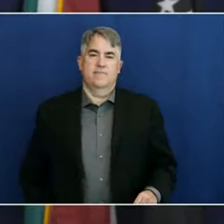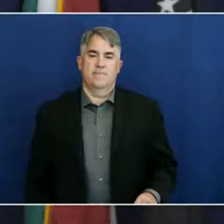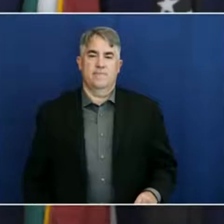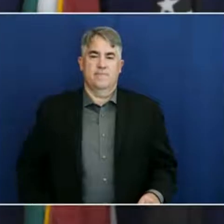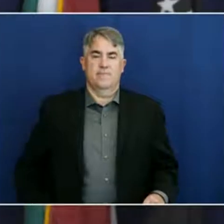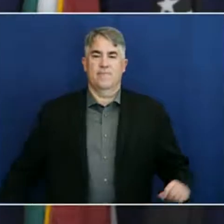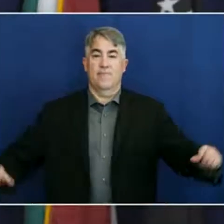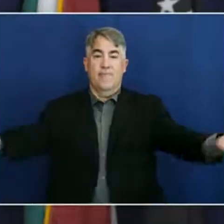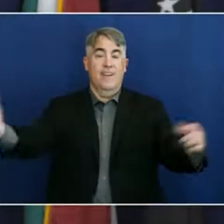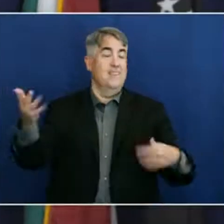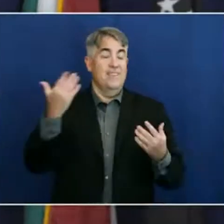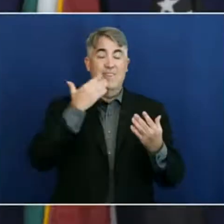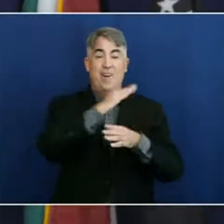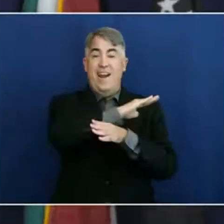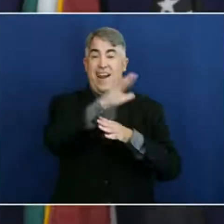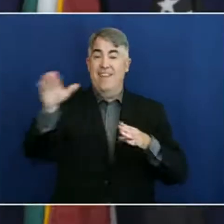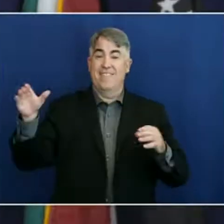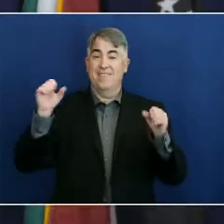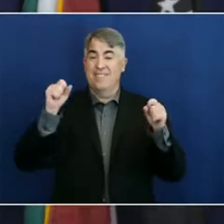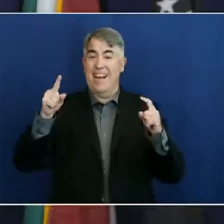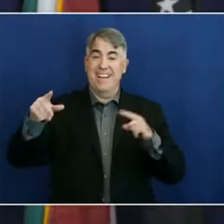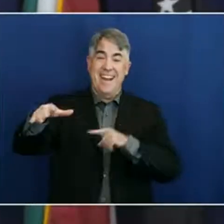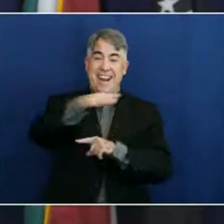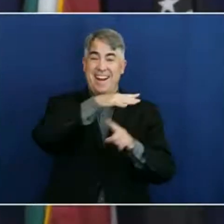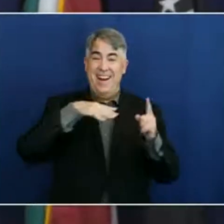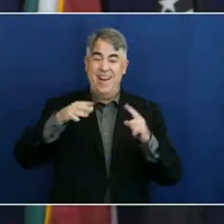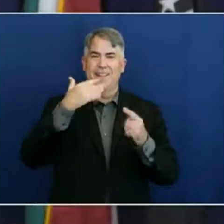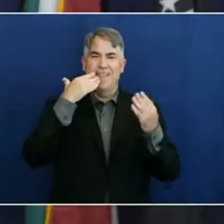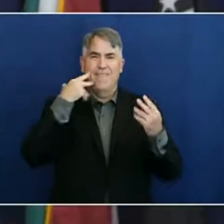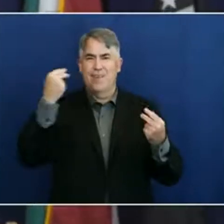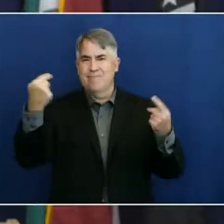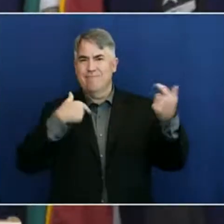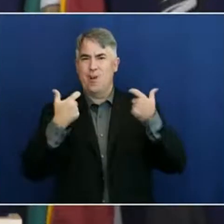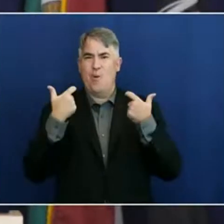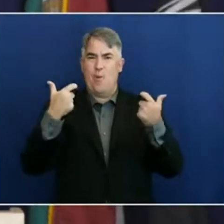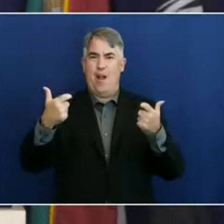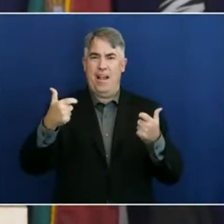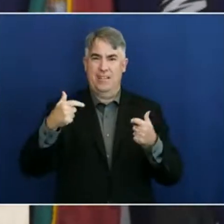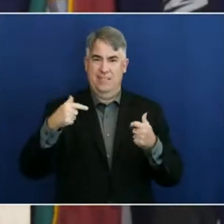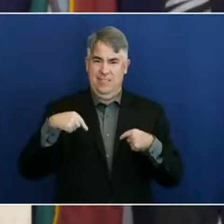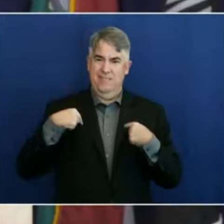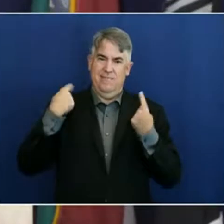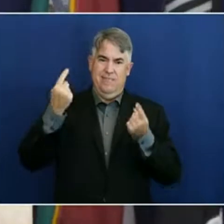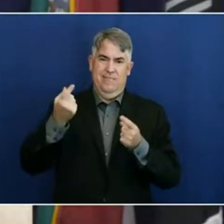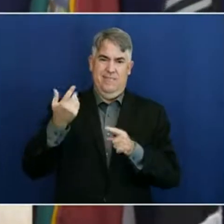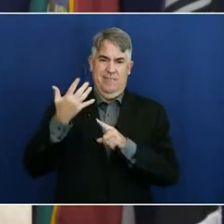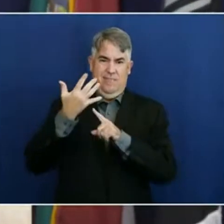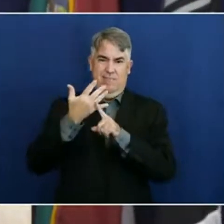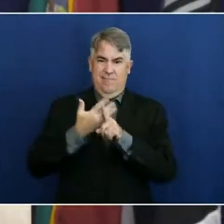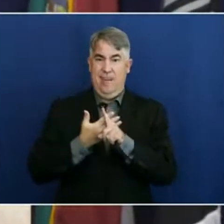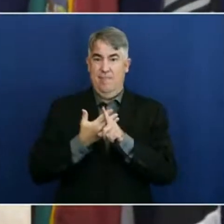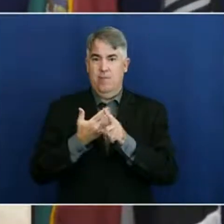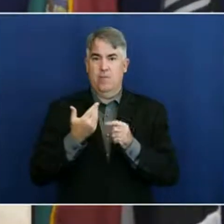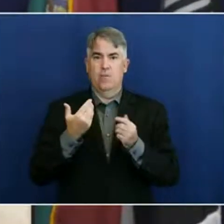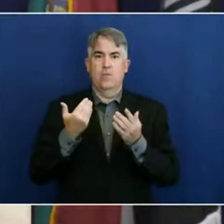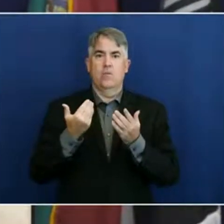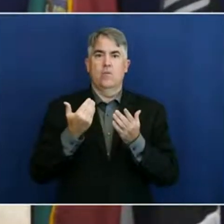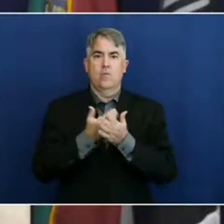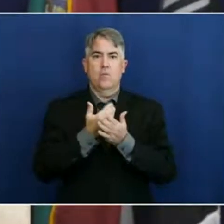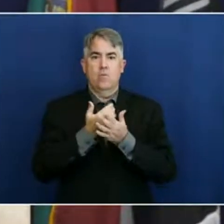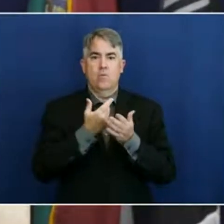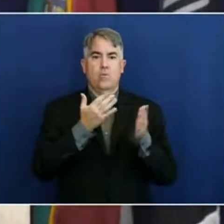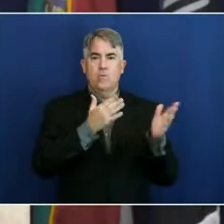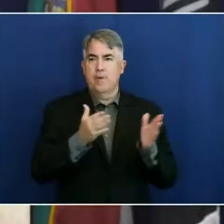Good afternoon. Thank you for joining us here today. We are 5 months into our vaccination initiative here in San